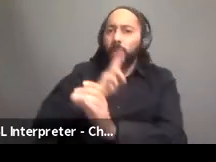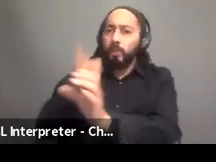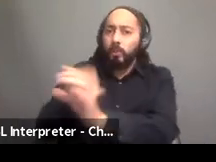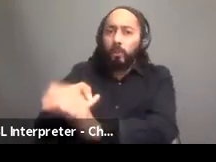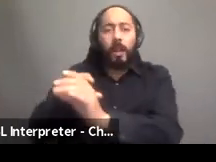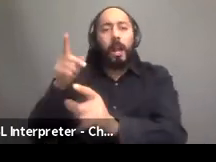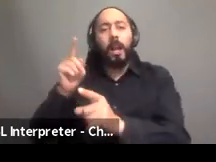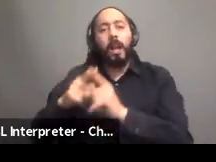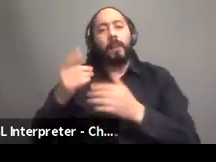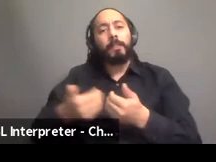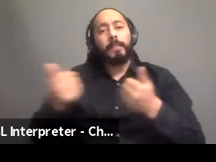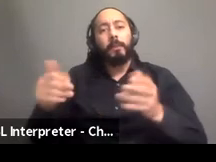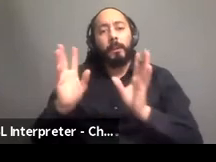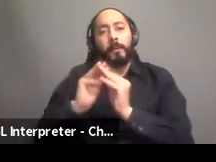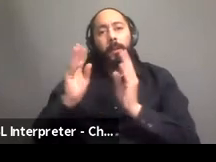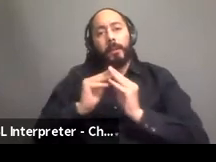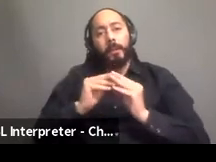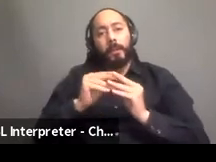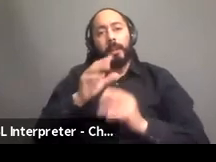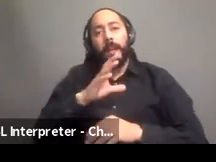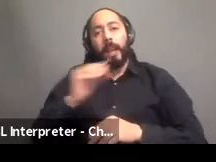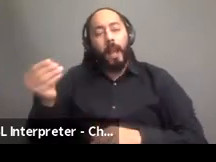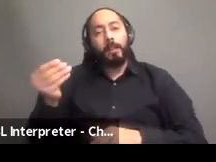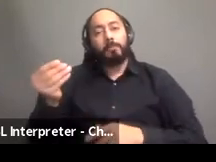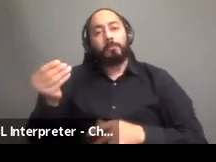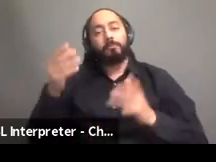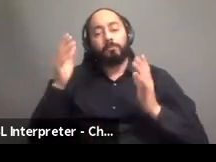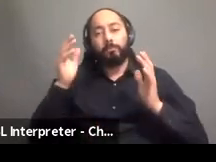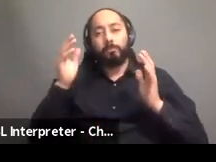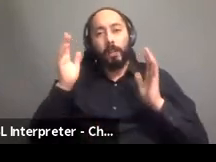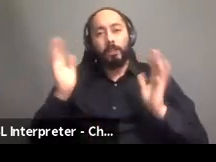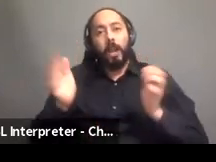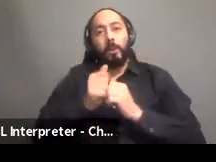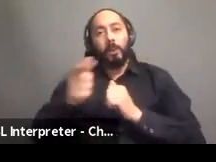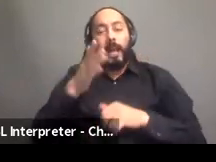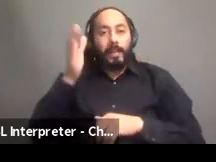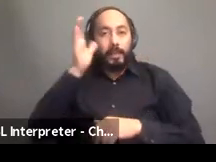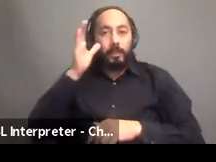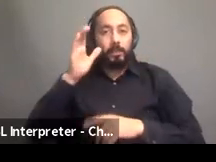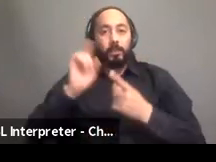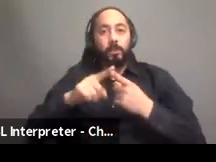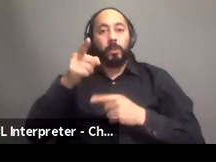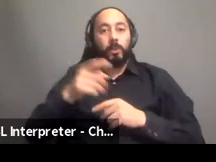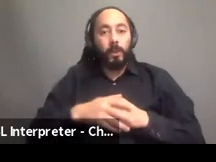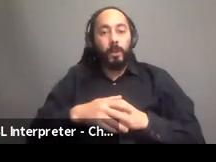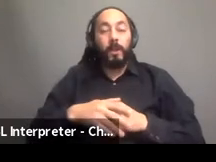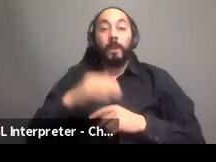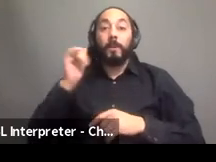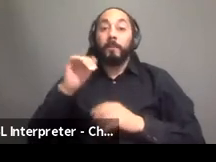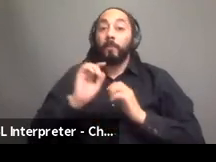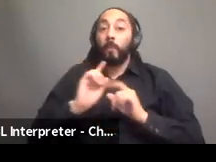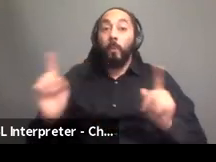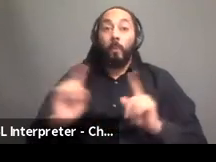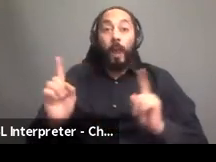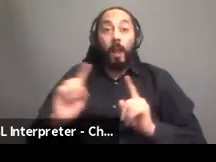to have a separate meeting and speak to you and listen to you. We'll actually put that link in the